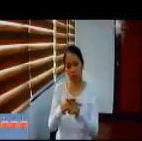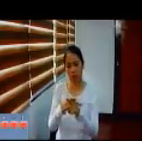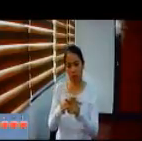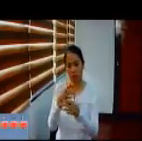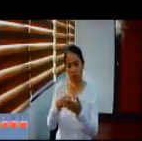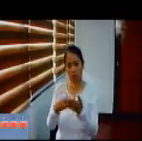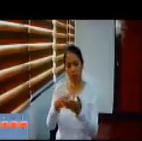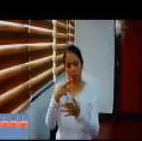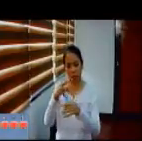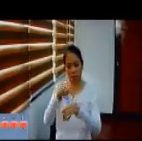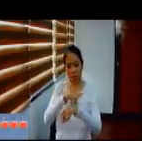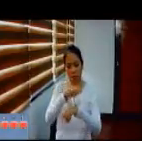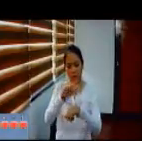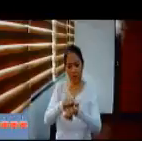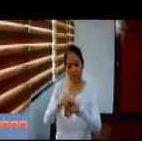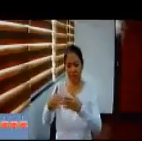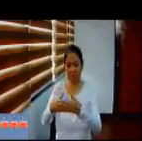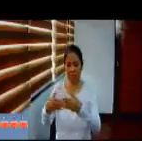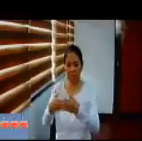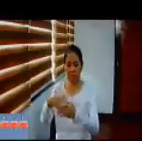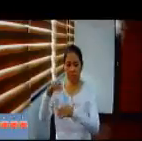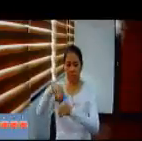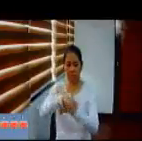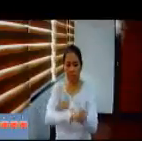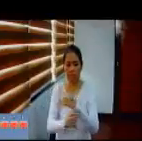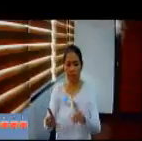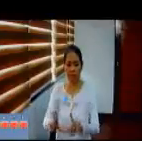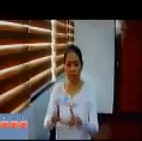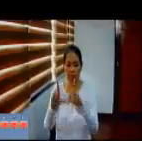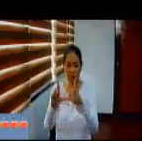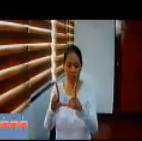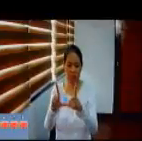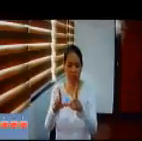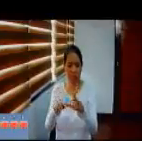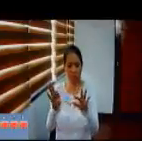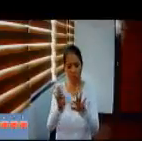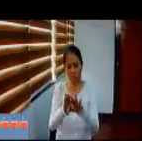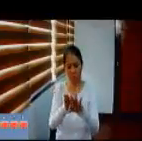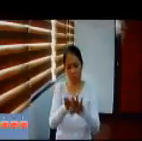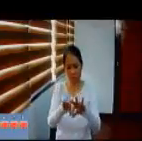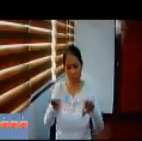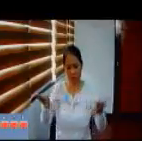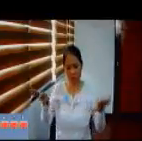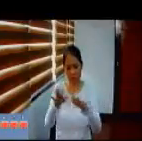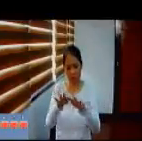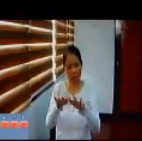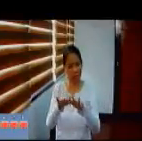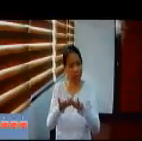level. And these are relatively flat areas which enjoy irrigation, etc.